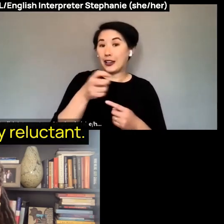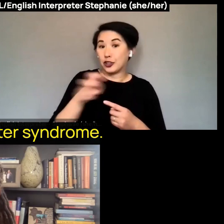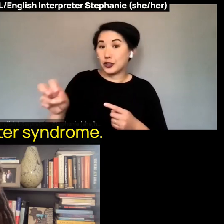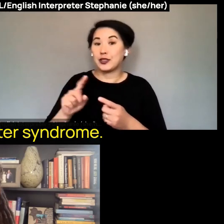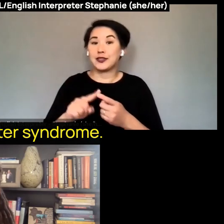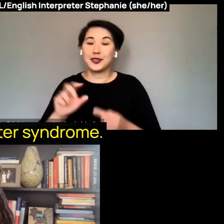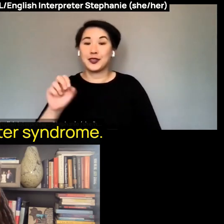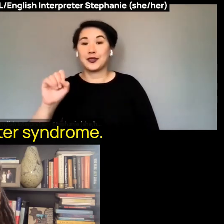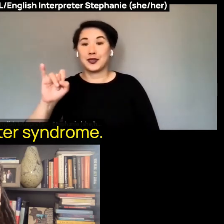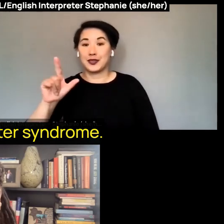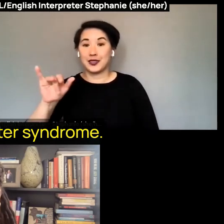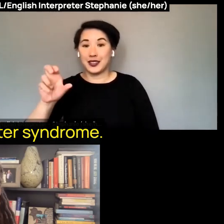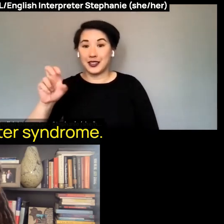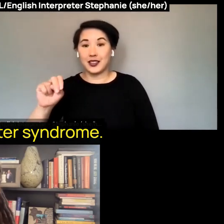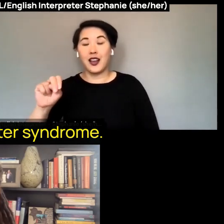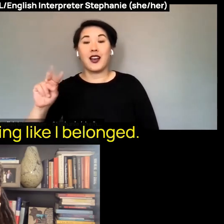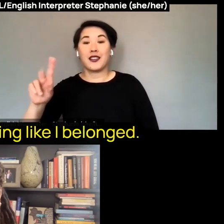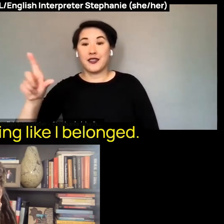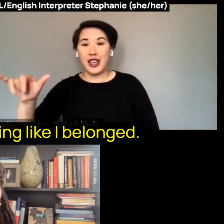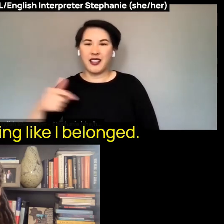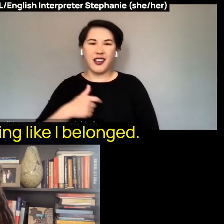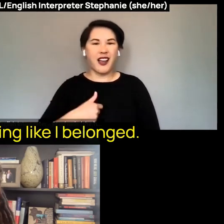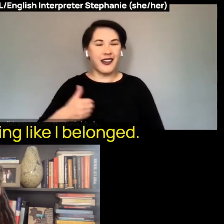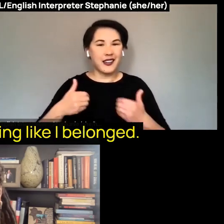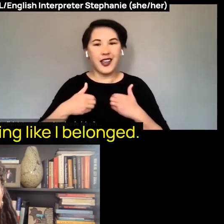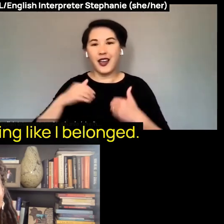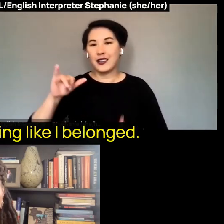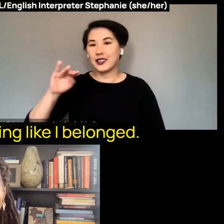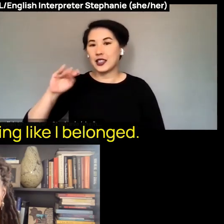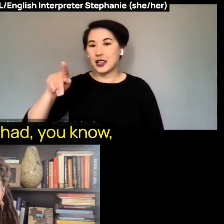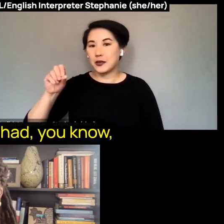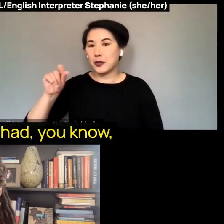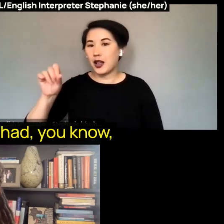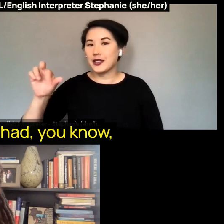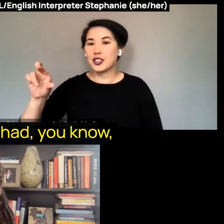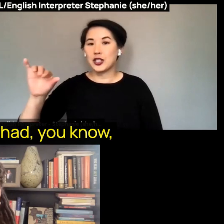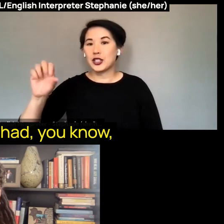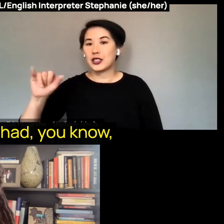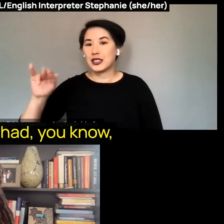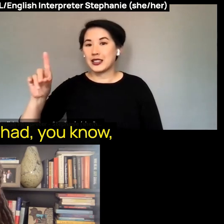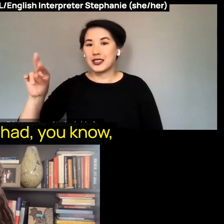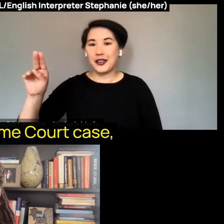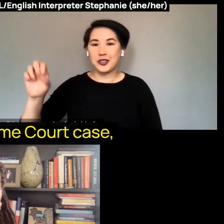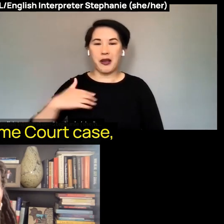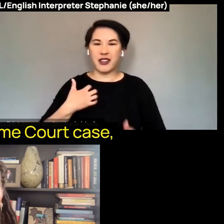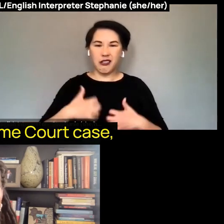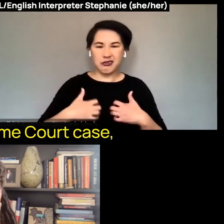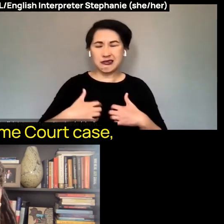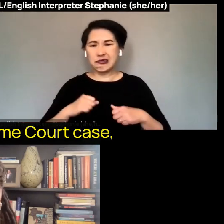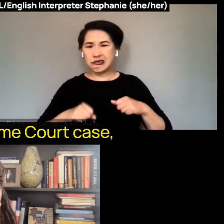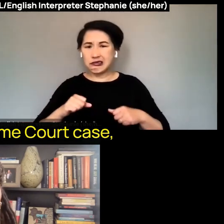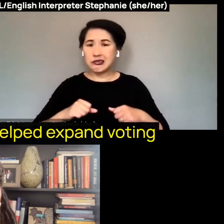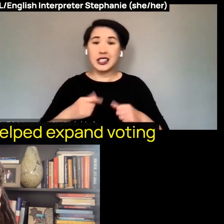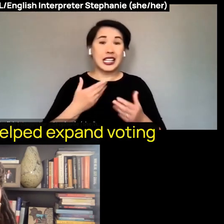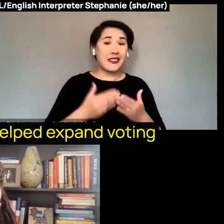reluctant. I dealt with imposter syndrome, you know, not feeling like I belonged, you know, despite I had, you know, helped win a Supreme